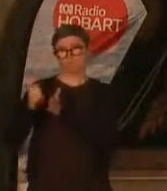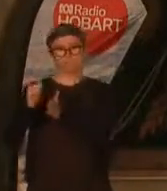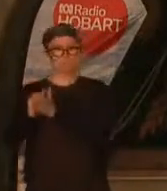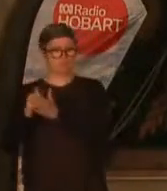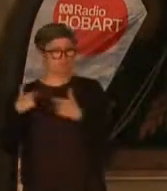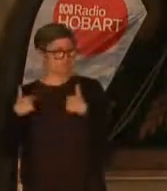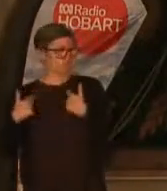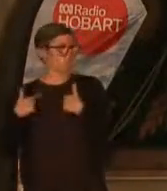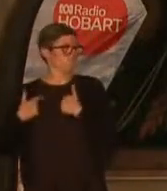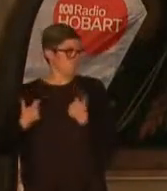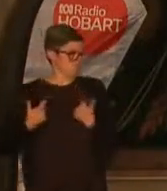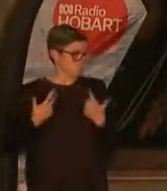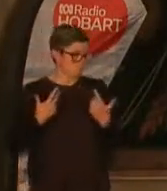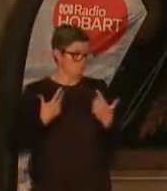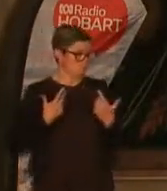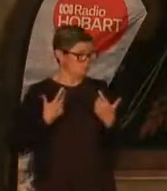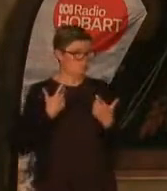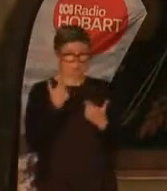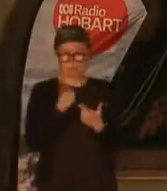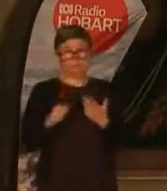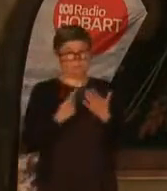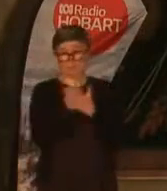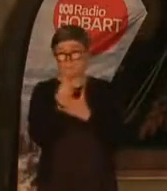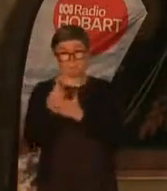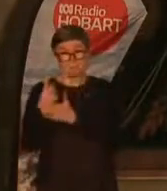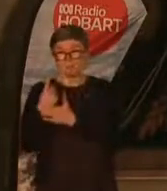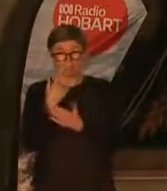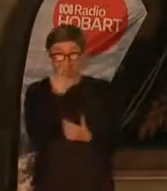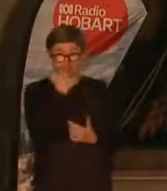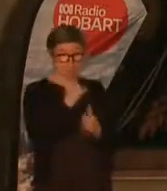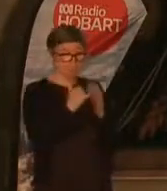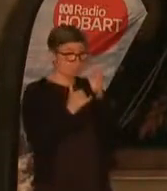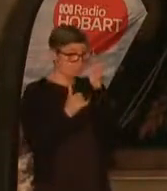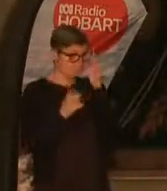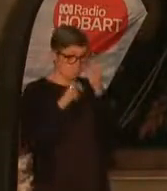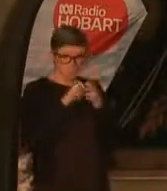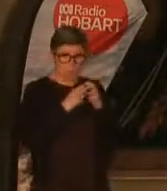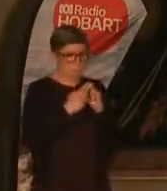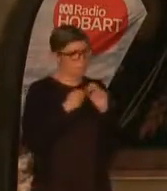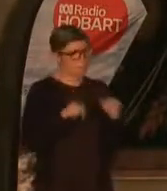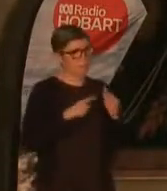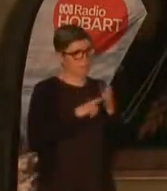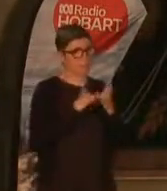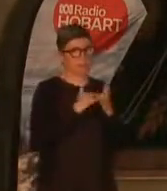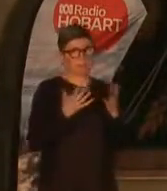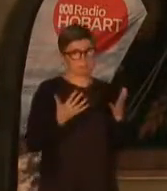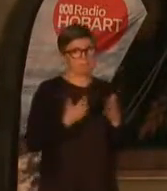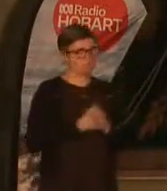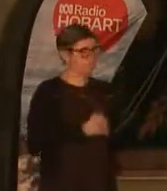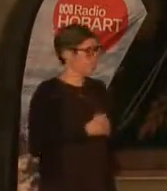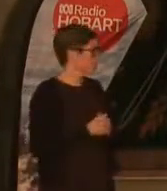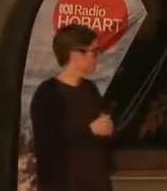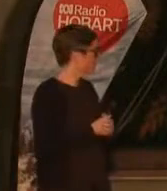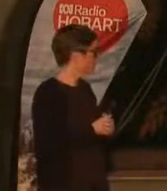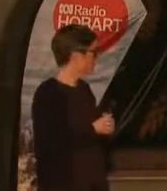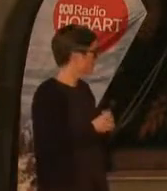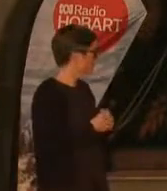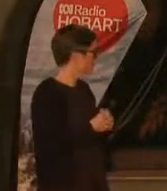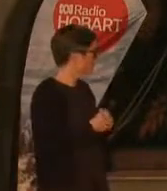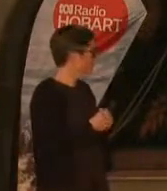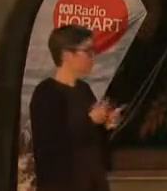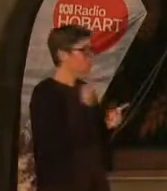it, that's still a real problem, and it's a problem for us here in Lutruwita. It's probably a really key